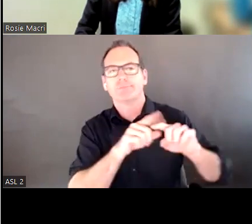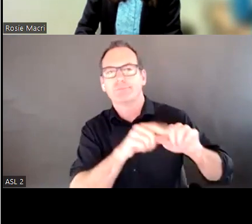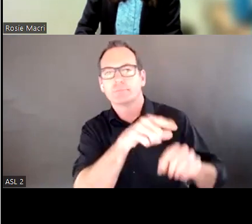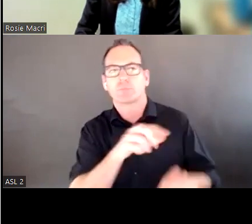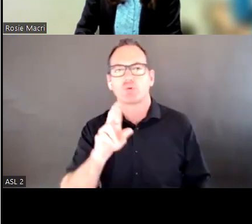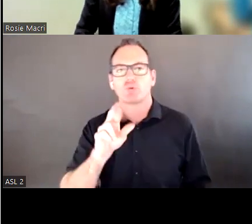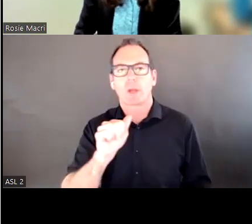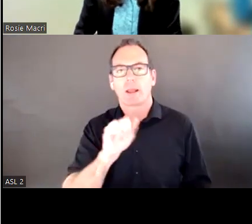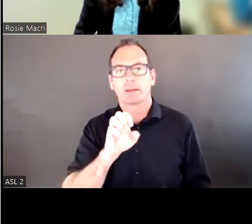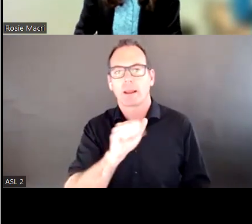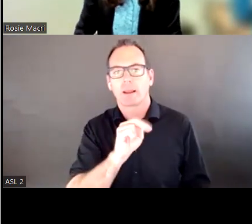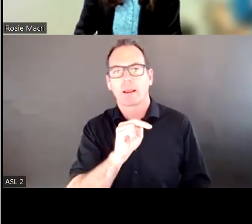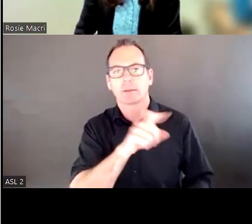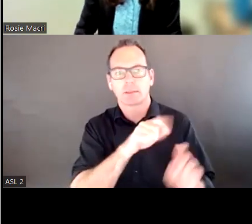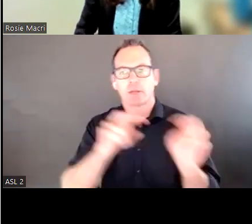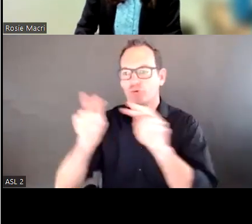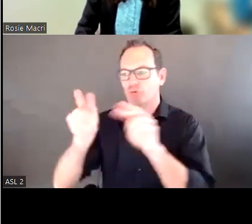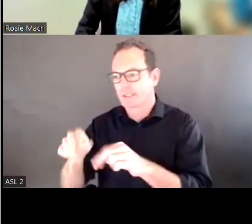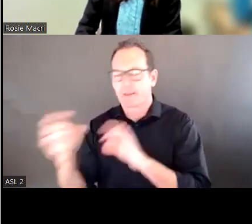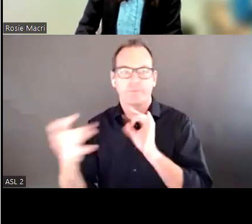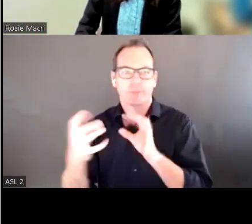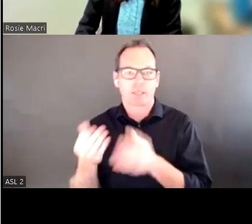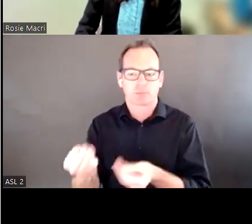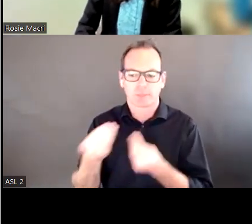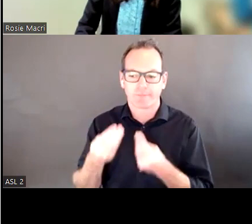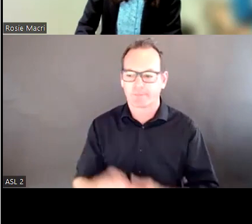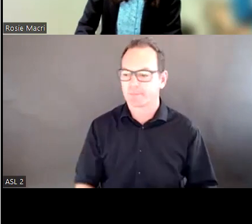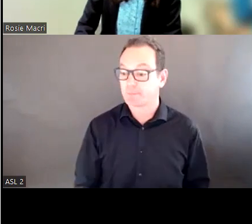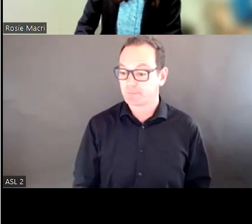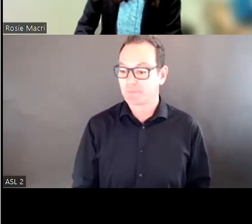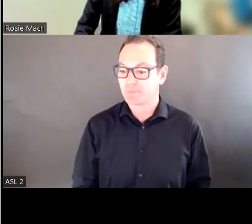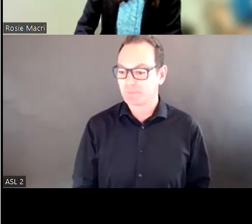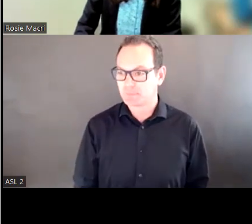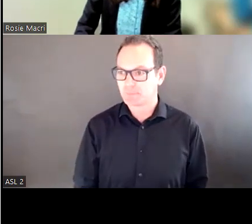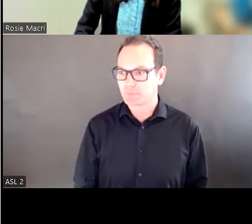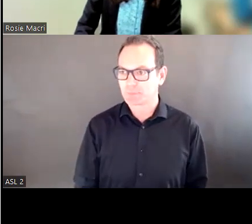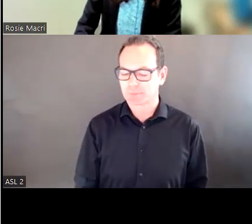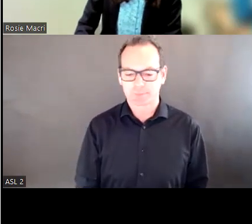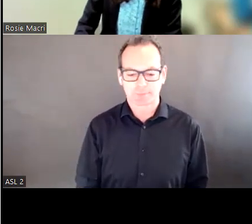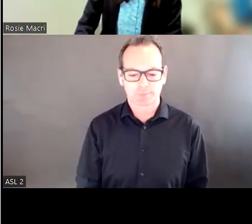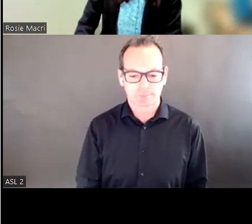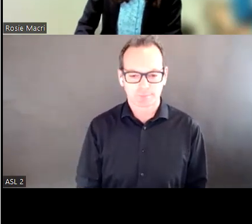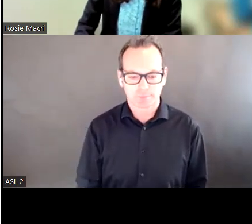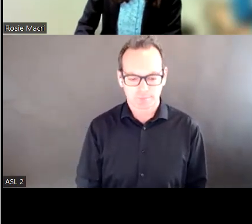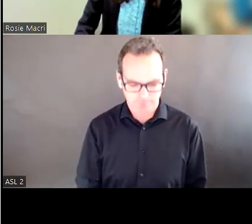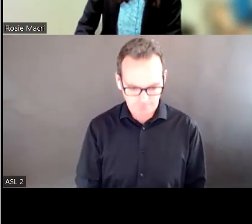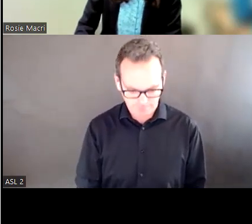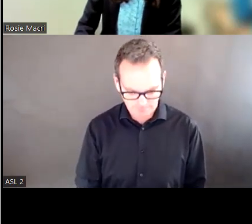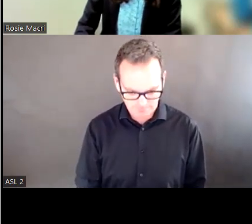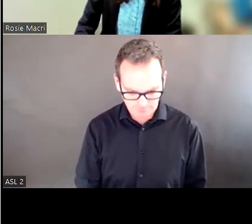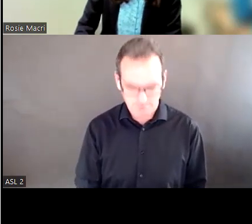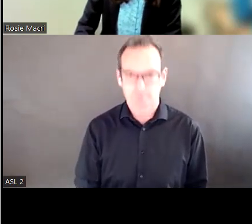feedback in the chat. And I will also try to keep an eye on that as well. So we just have, we have